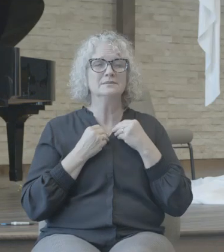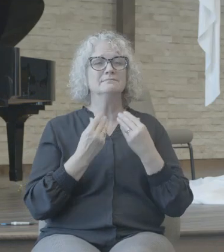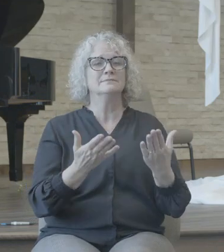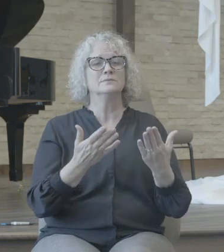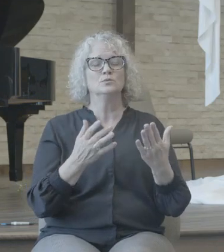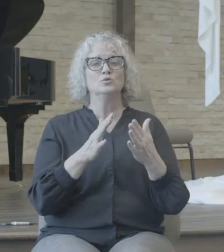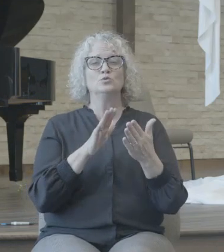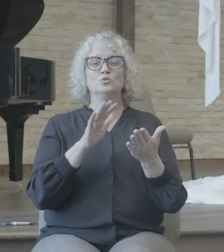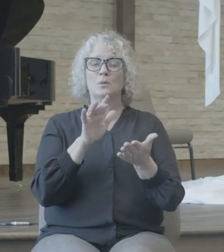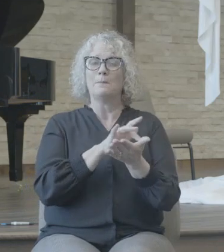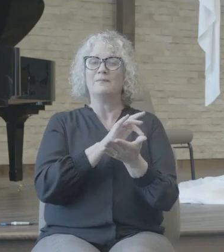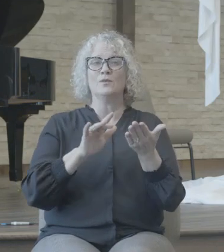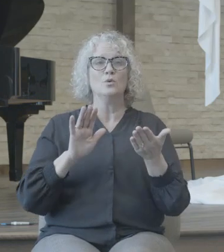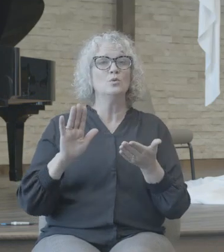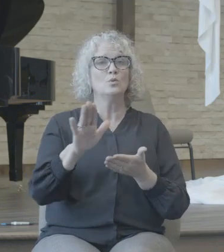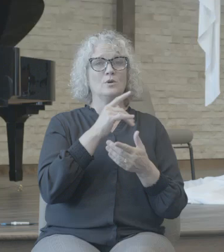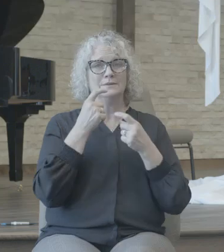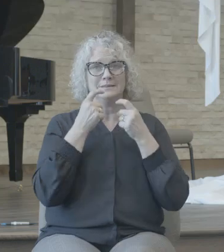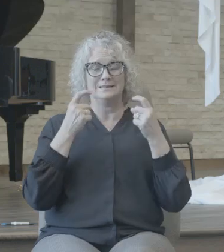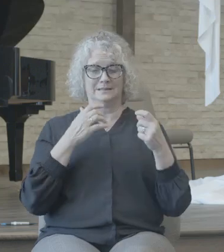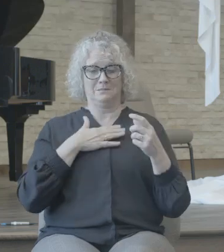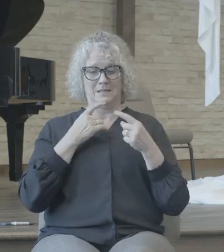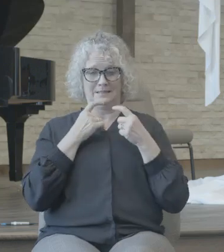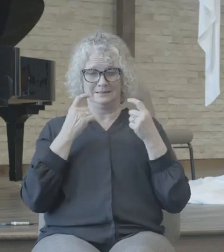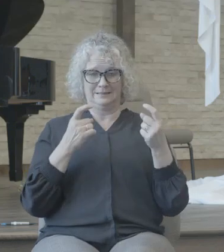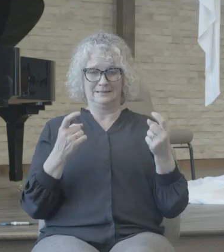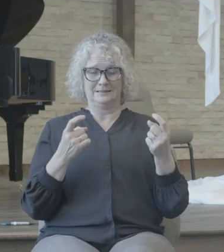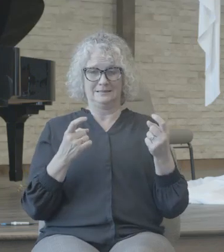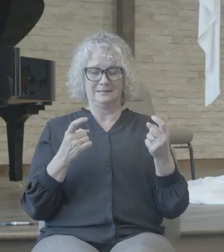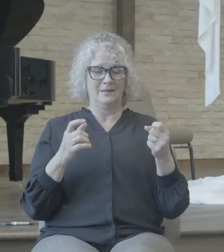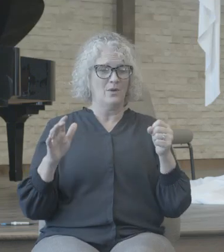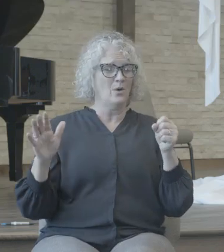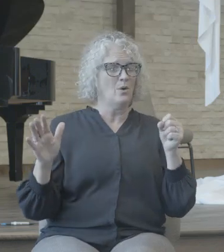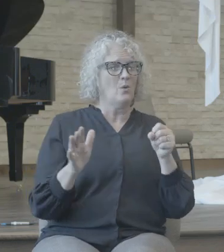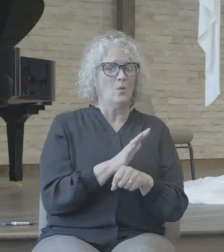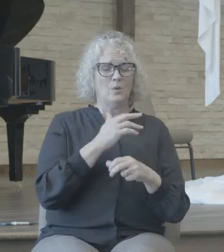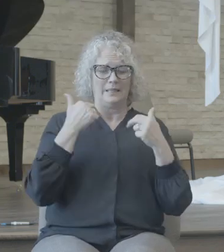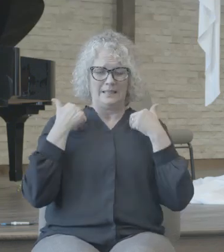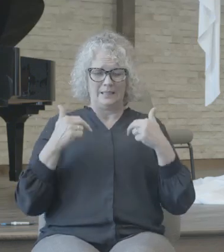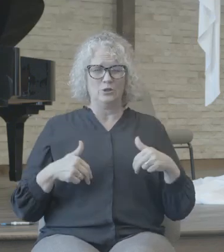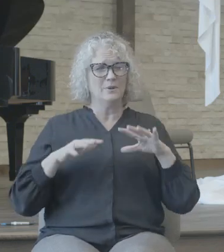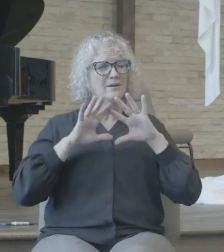your sins and my sins and the sins of the entire human race.